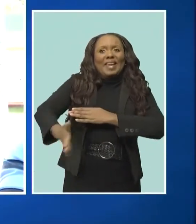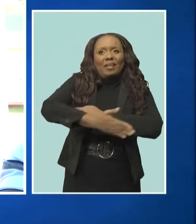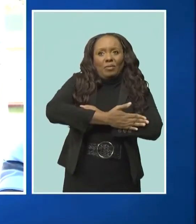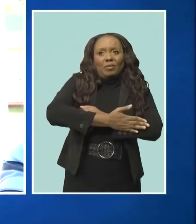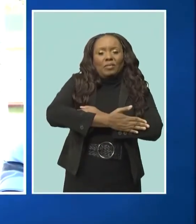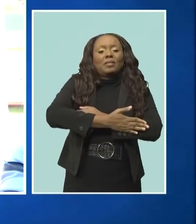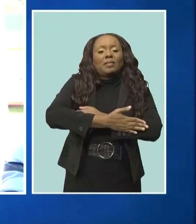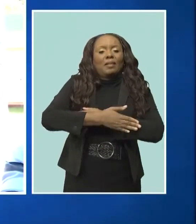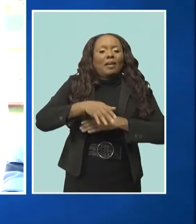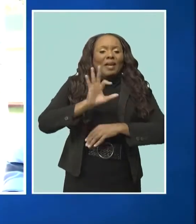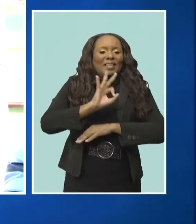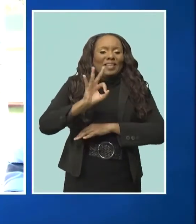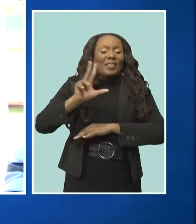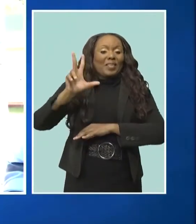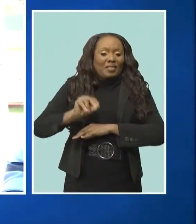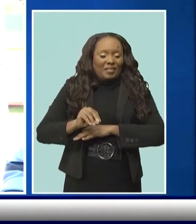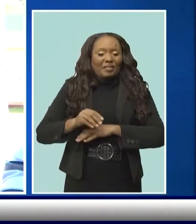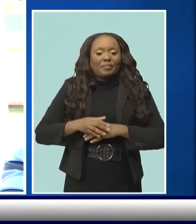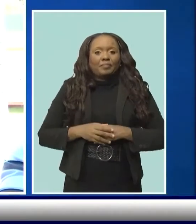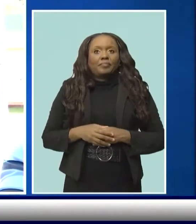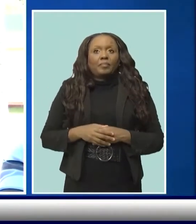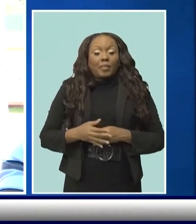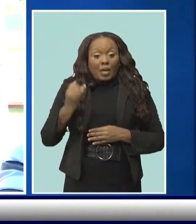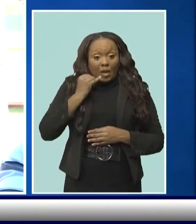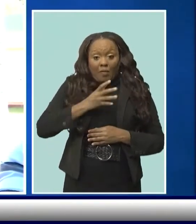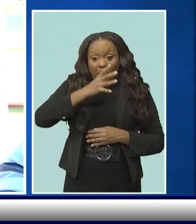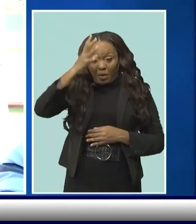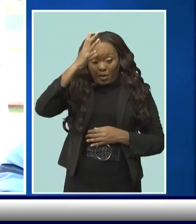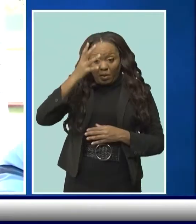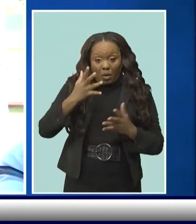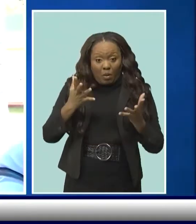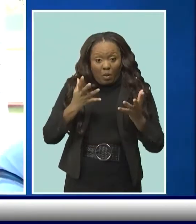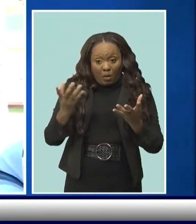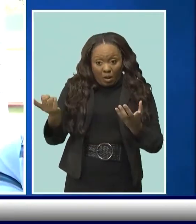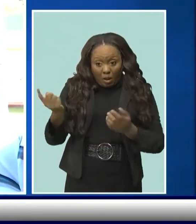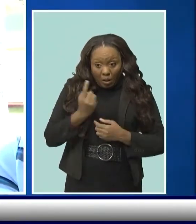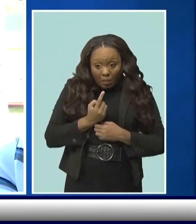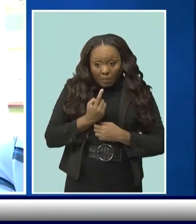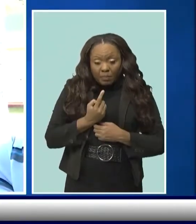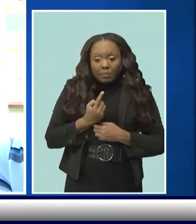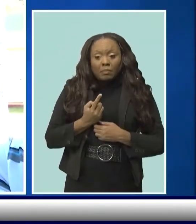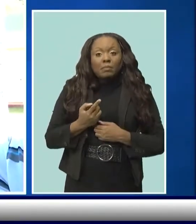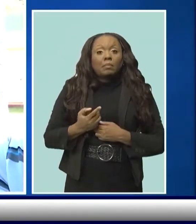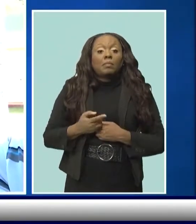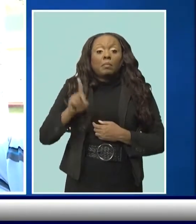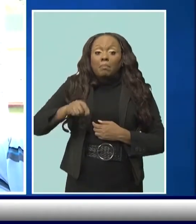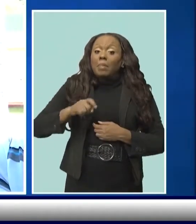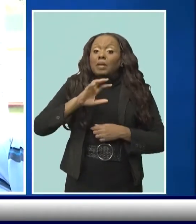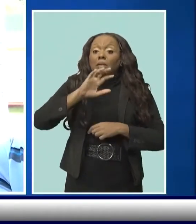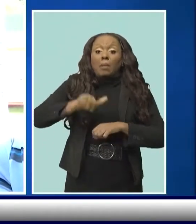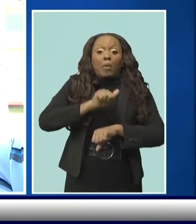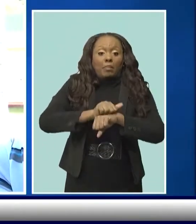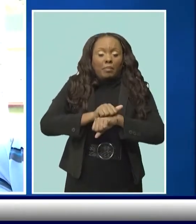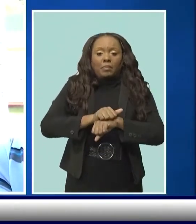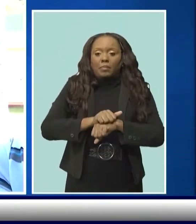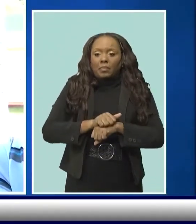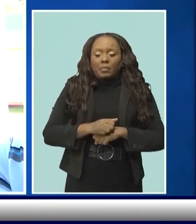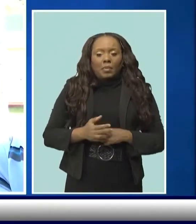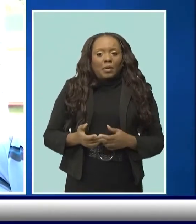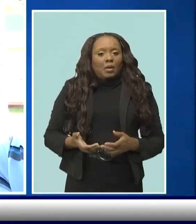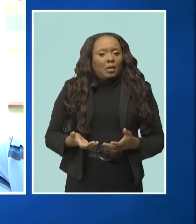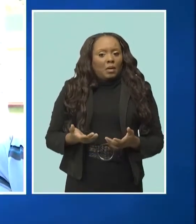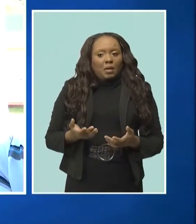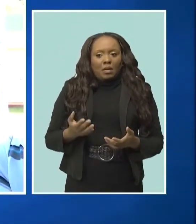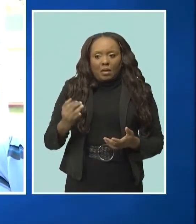will issue appointments for parents. If a parent comes and they don't have an appointment, but it is something that we feel we have